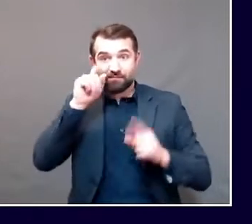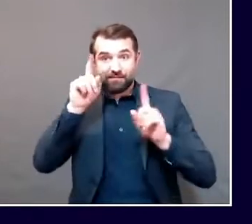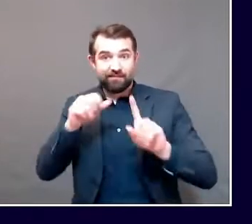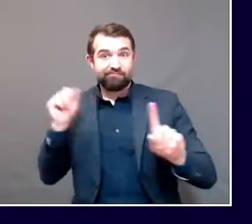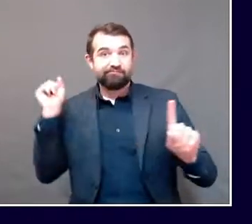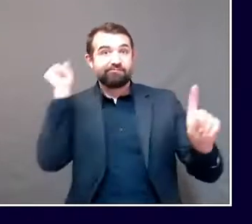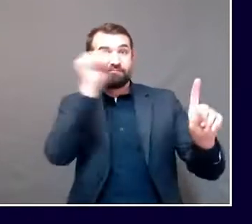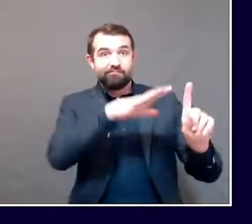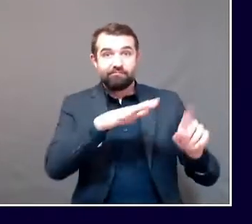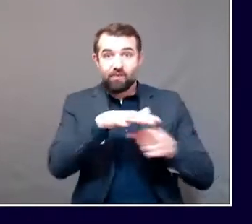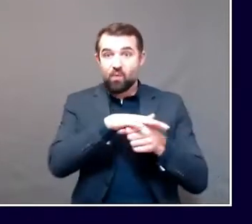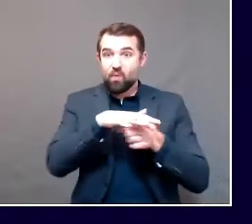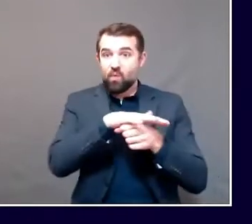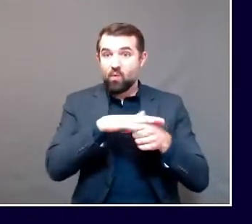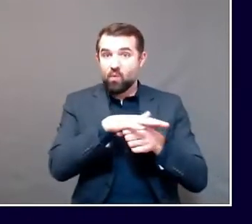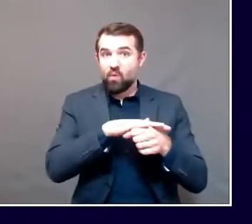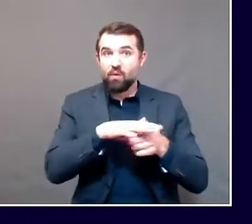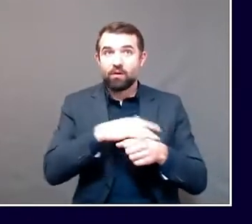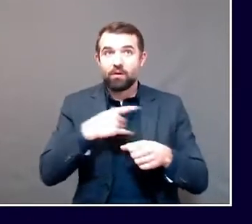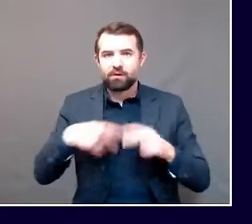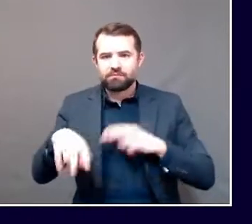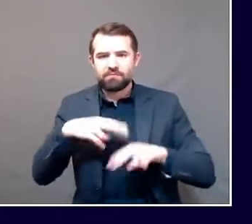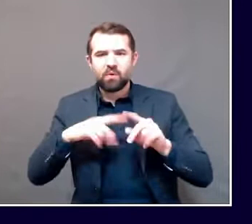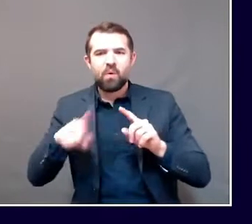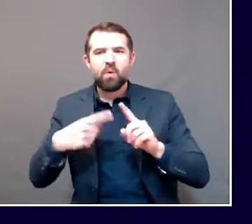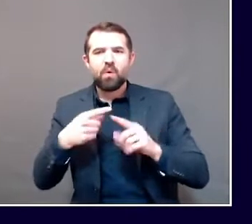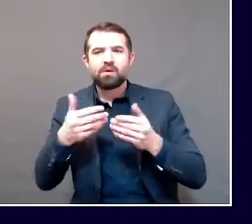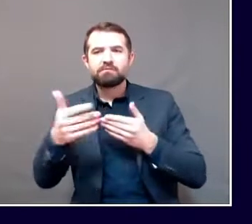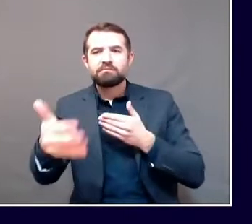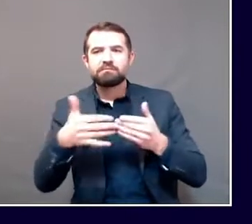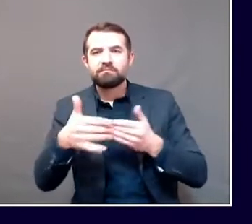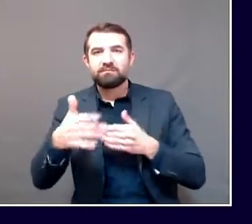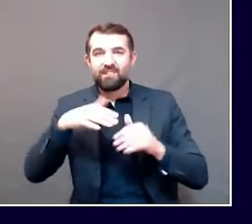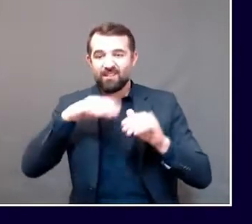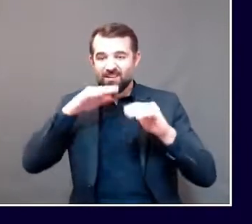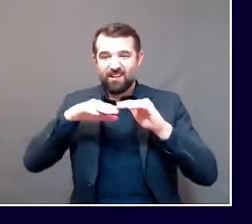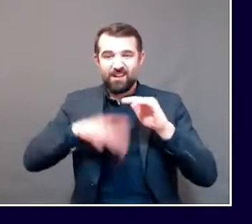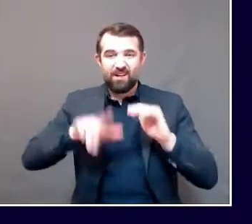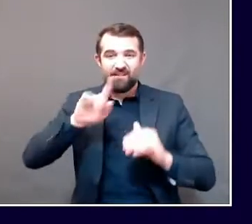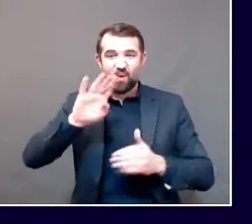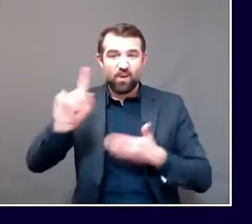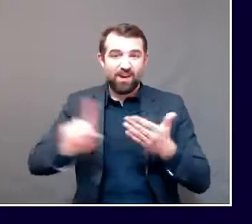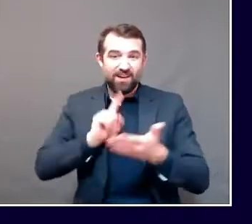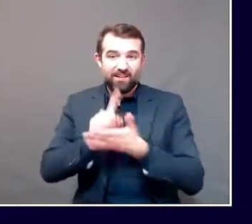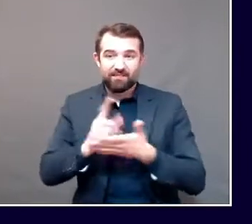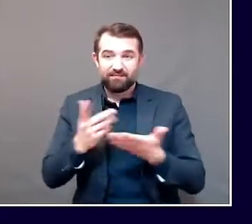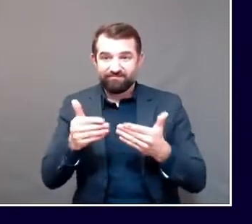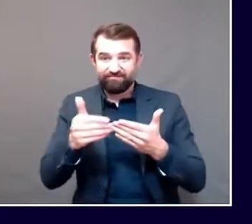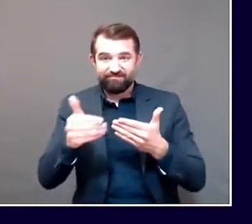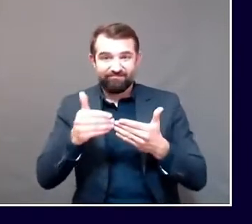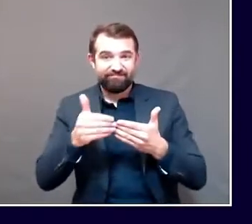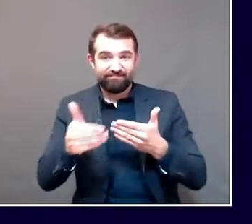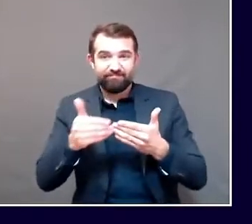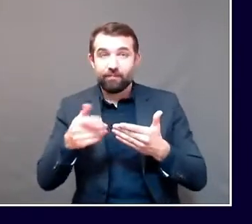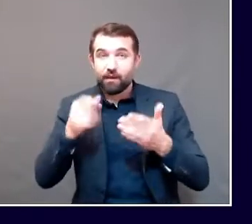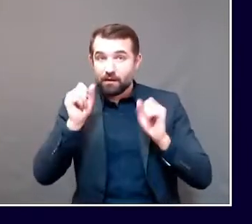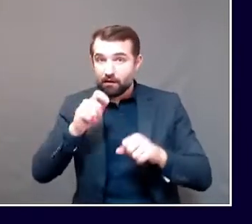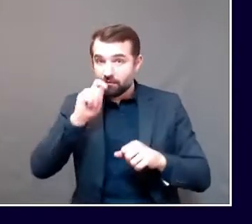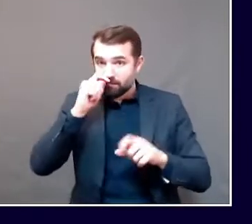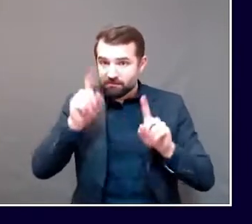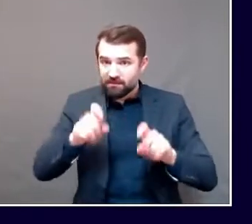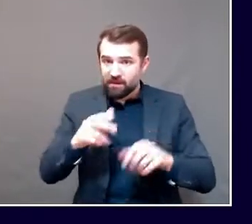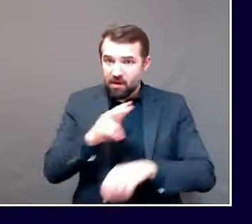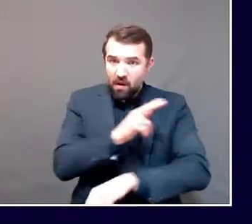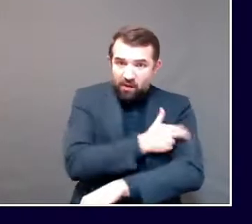hours. That being said, there are many different venues in which testing occurs. Testing can occur in hospitals. And if, for example,